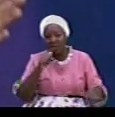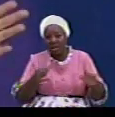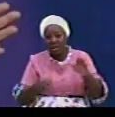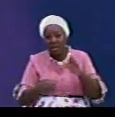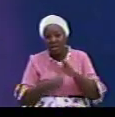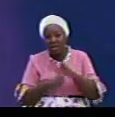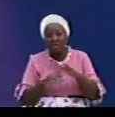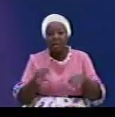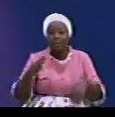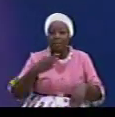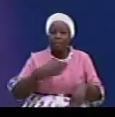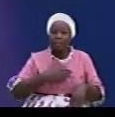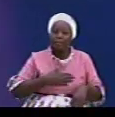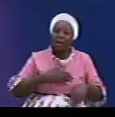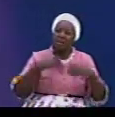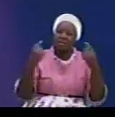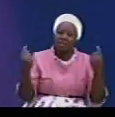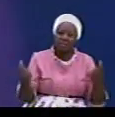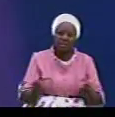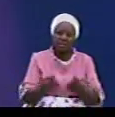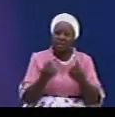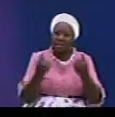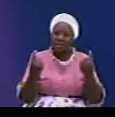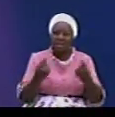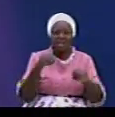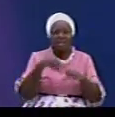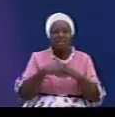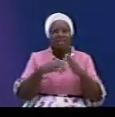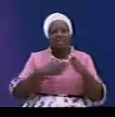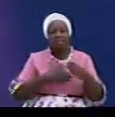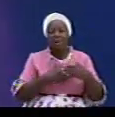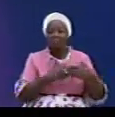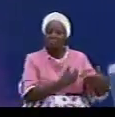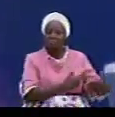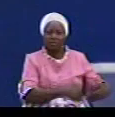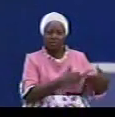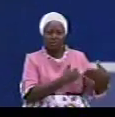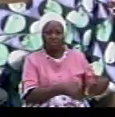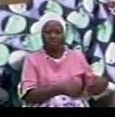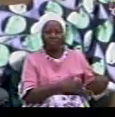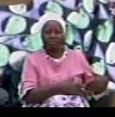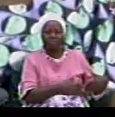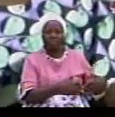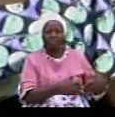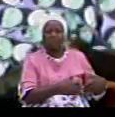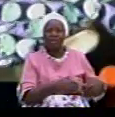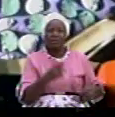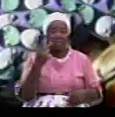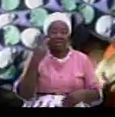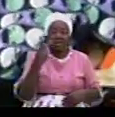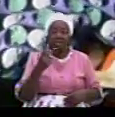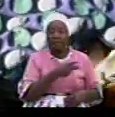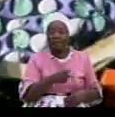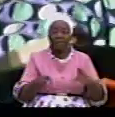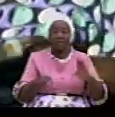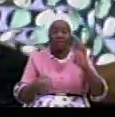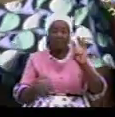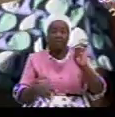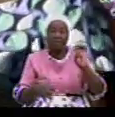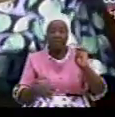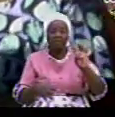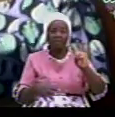my iniquity in my bosom. Look at verse 40 there. In verse 40,